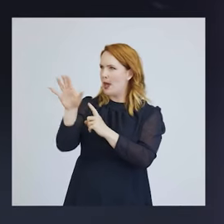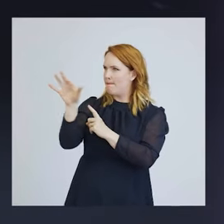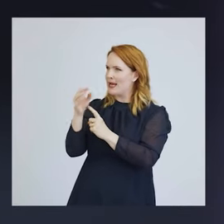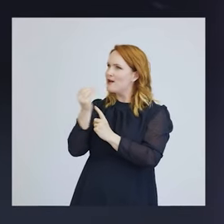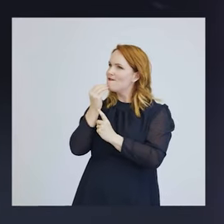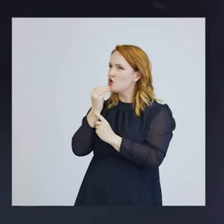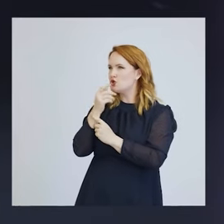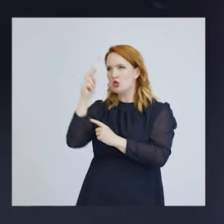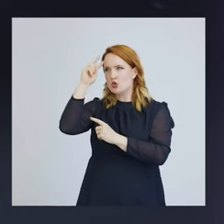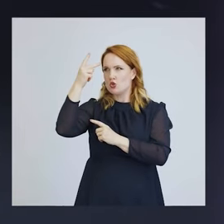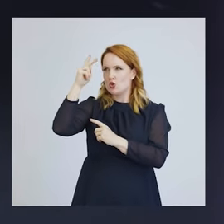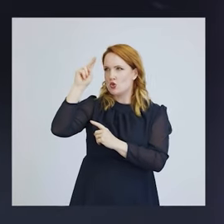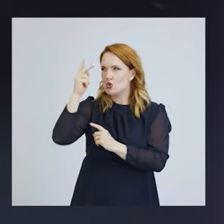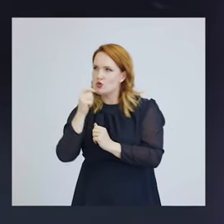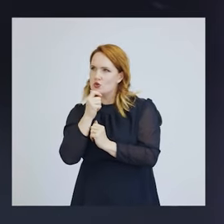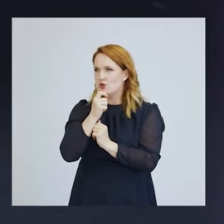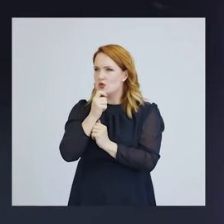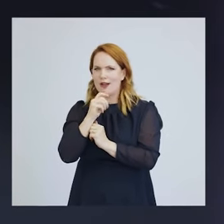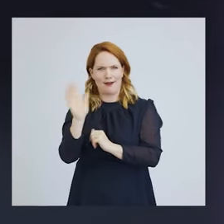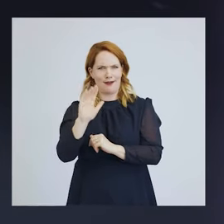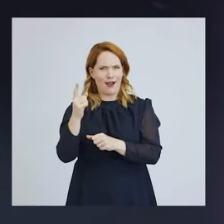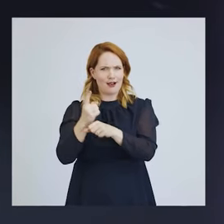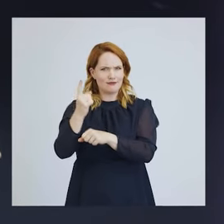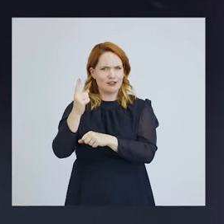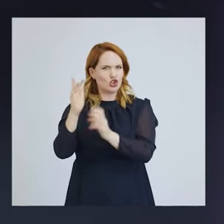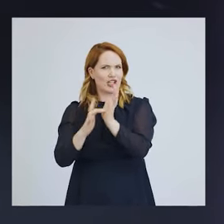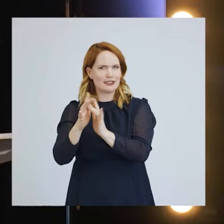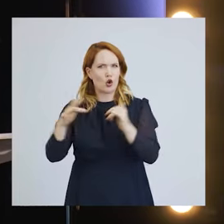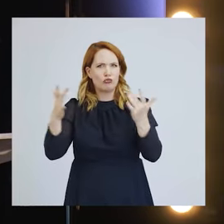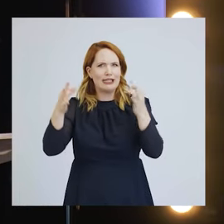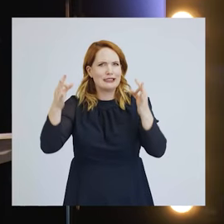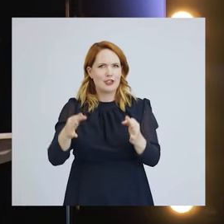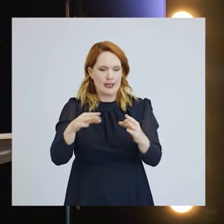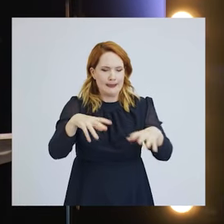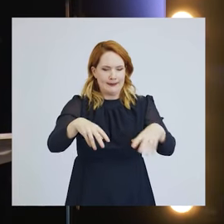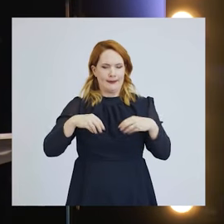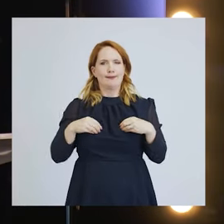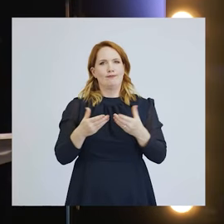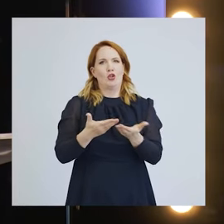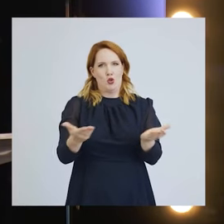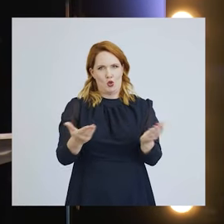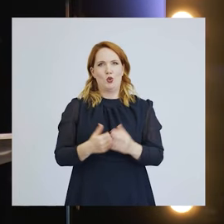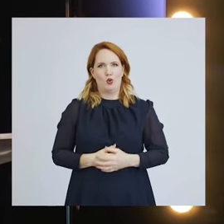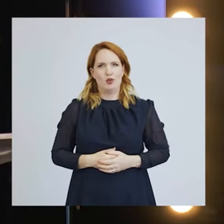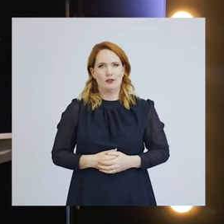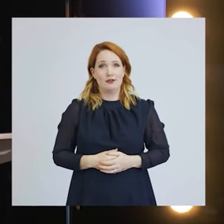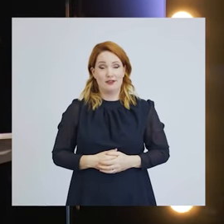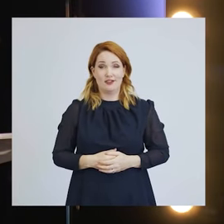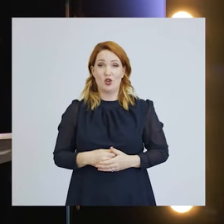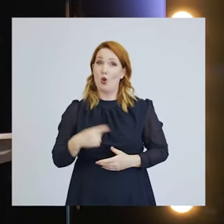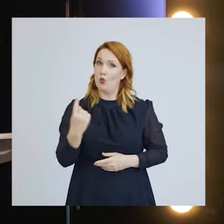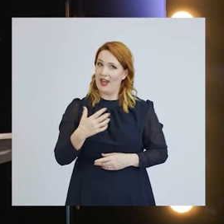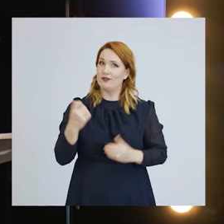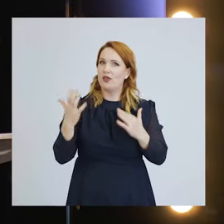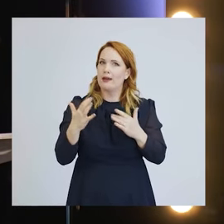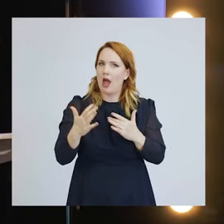is fully already made his mind up about you, and he loves you. And so that's where I want to start from, that Jesus has already decided you. And it's